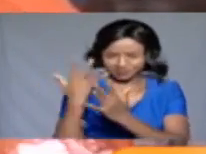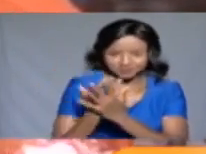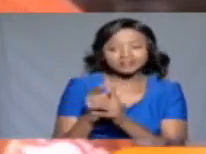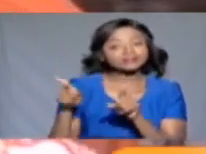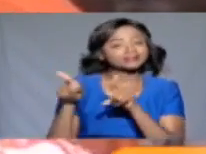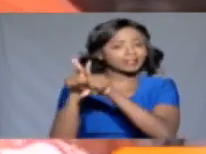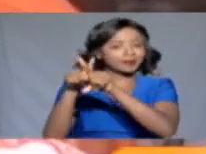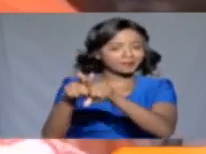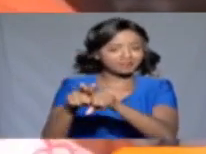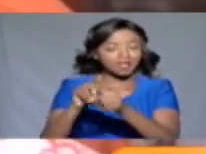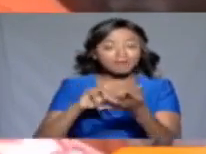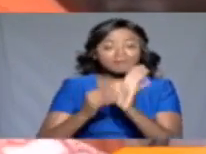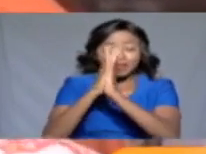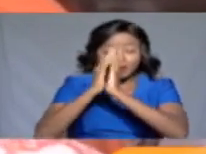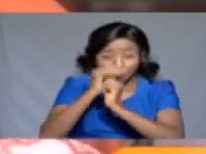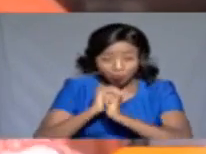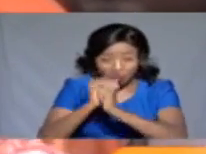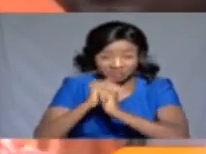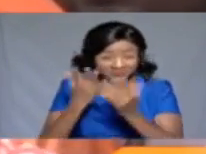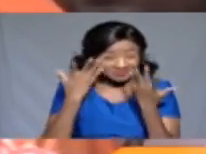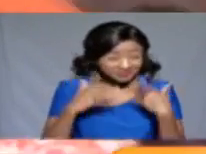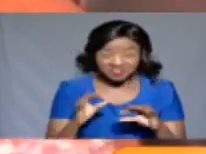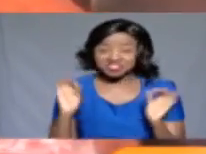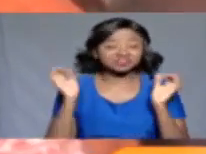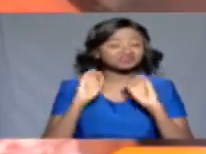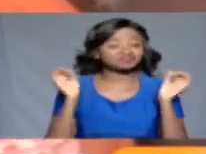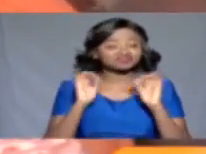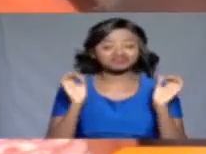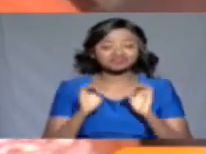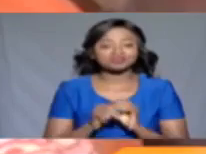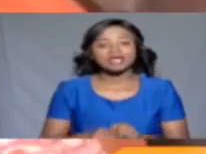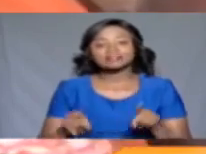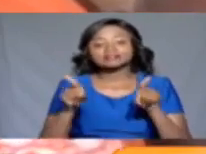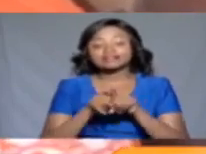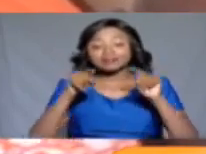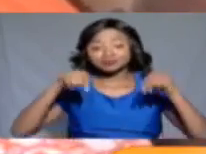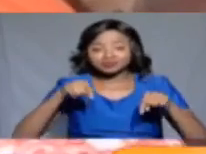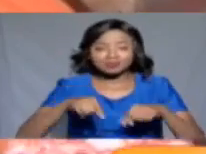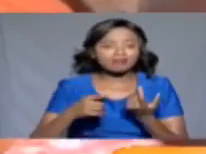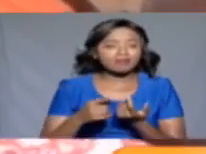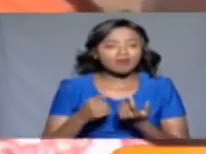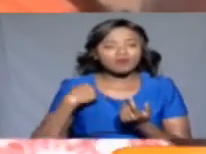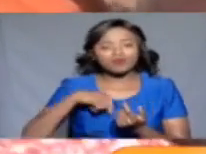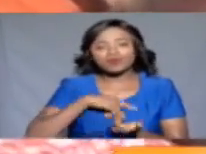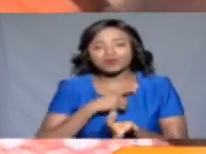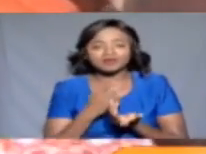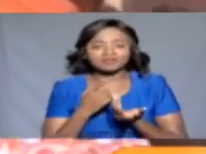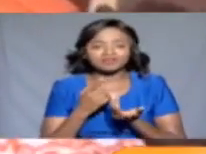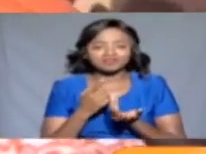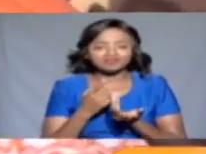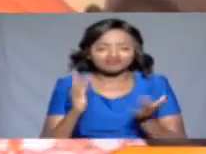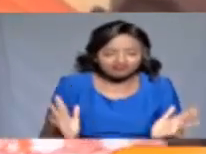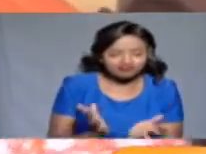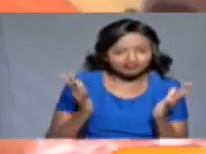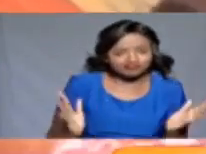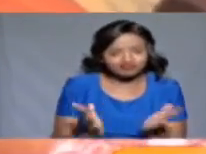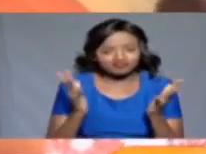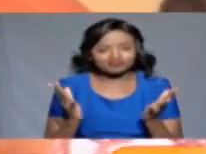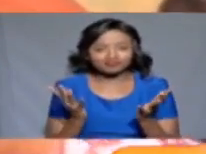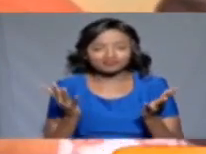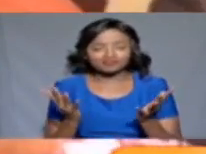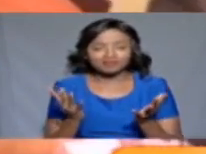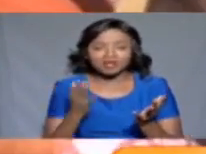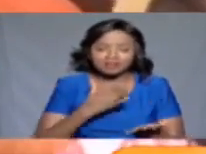yupo, na ibada haimaliziki kwa kumalizika Ramadhani. Siku kama hii ya leo tutakuwa ni wenye kuhimizana ama kuzidi kuhimizana, tuwe ni